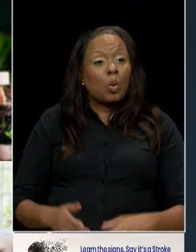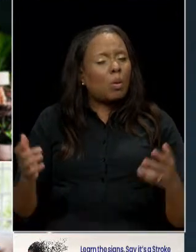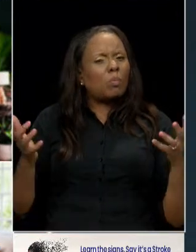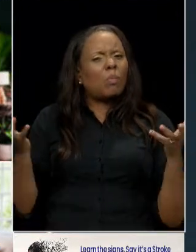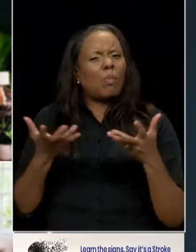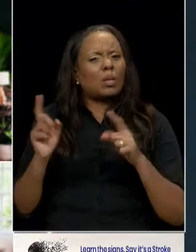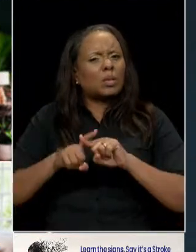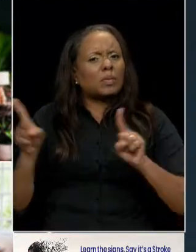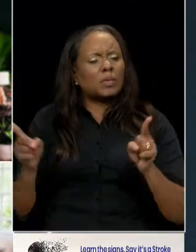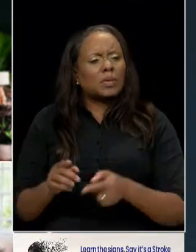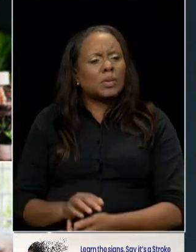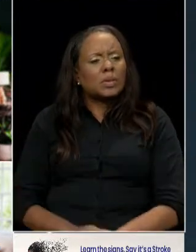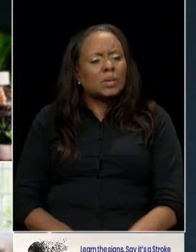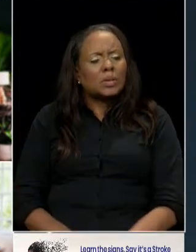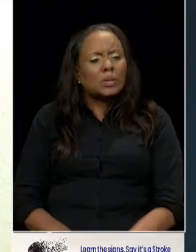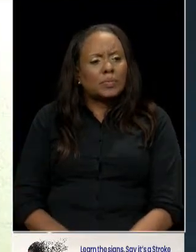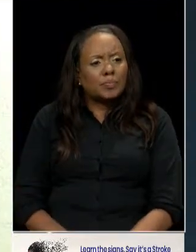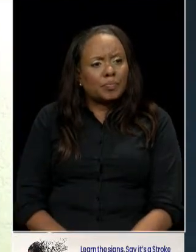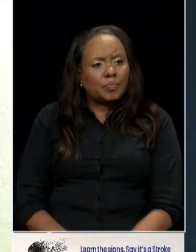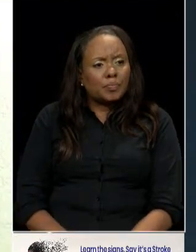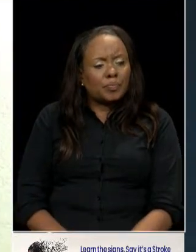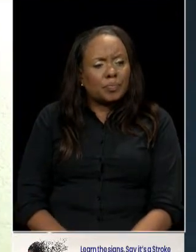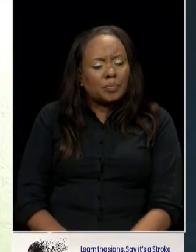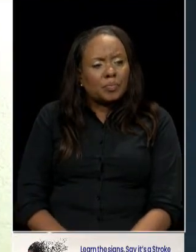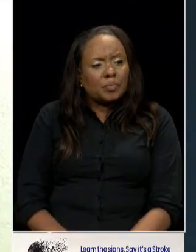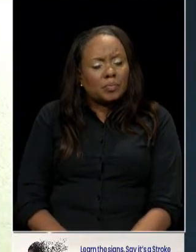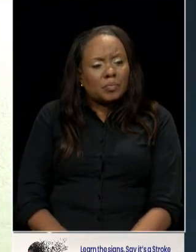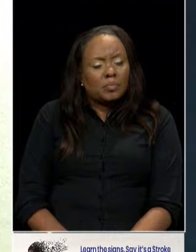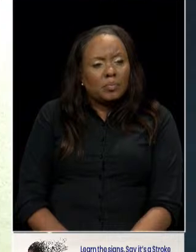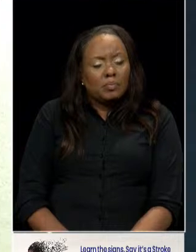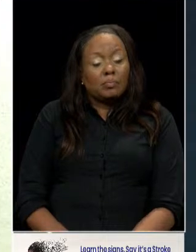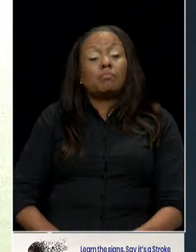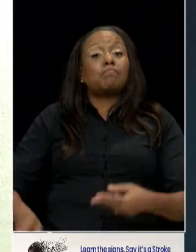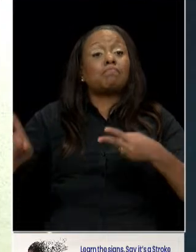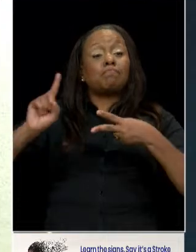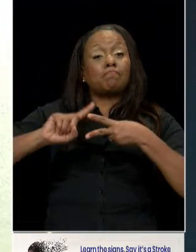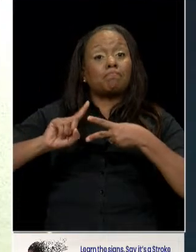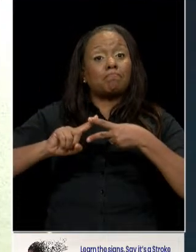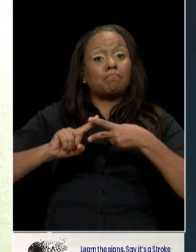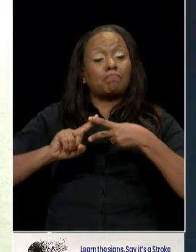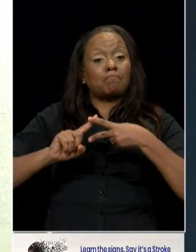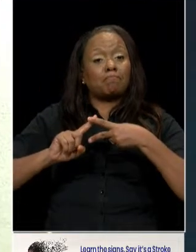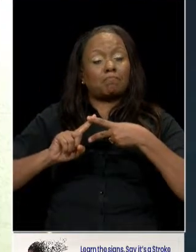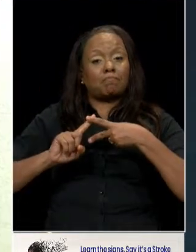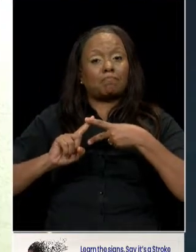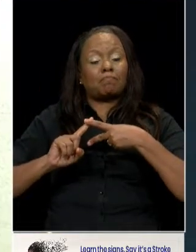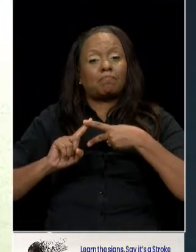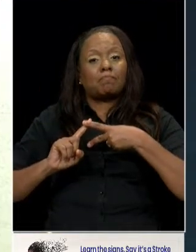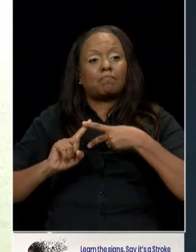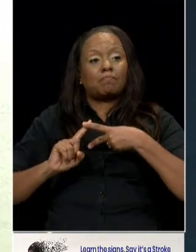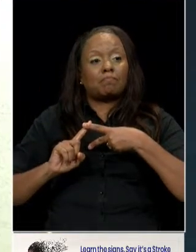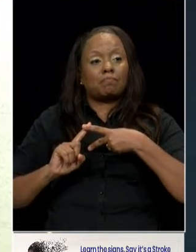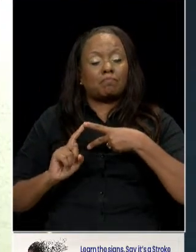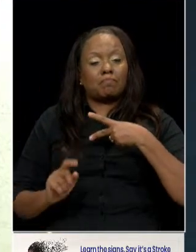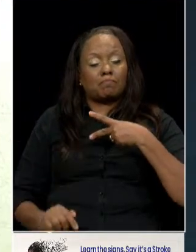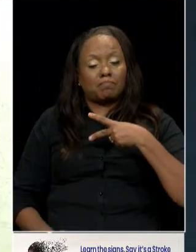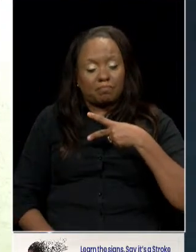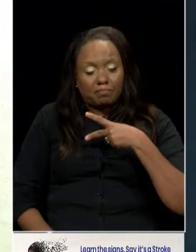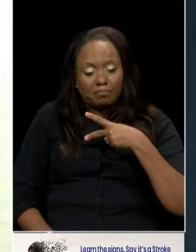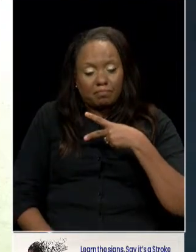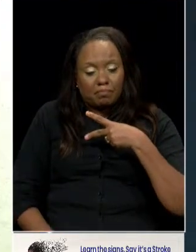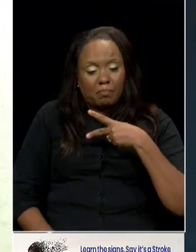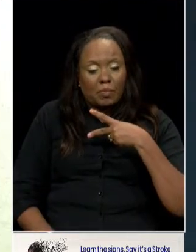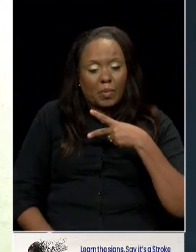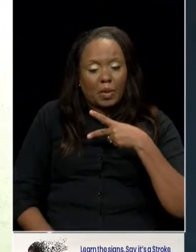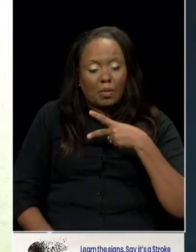difference? Right. So that in the type 1 diabetes, almost always, because your